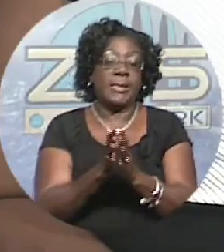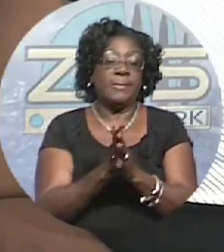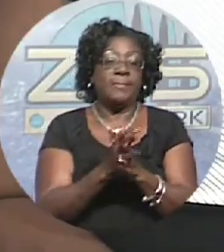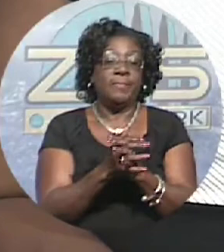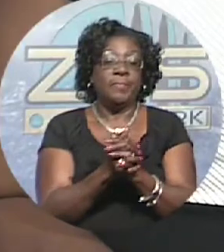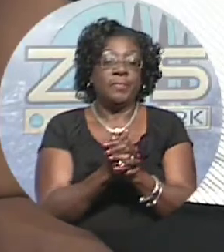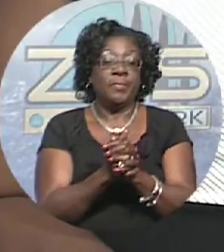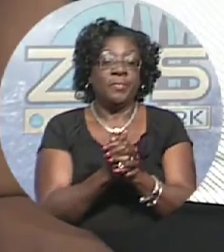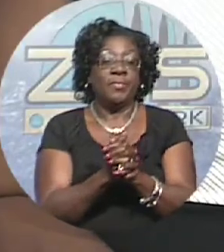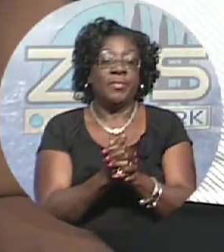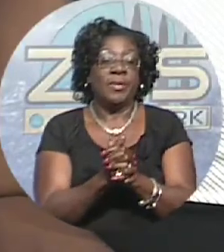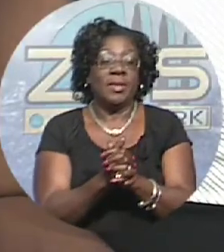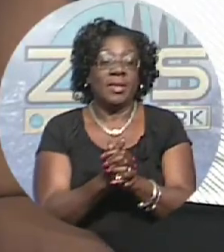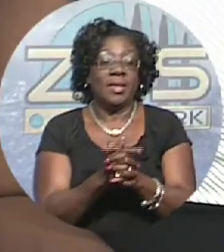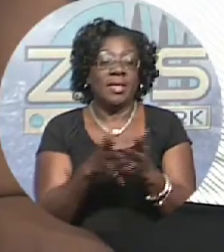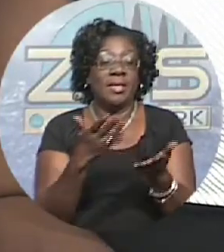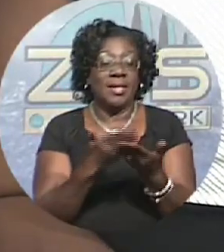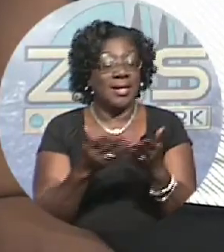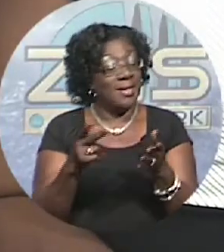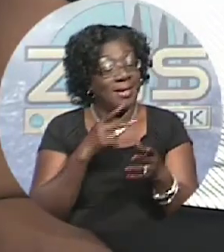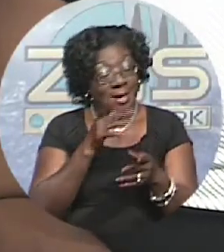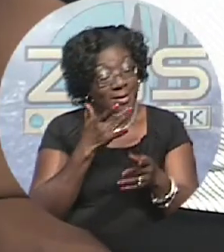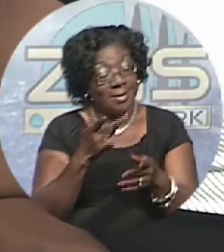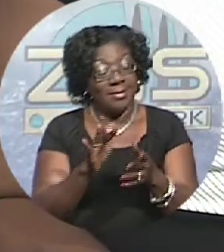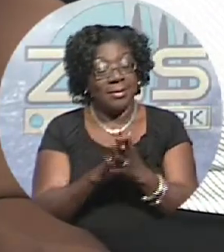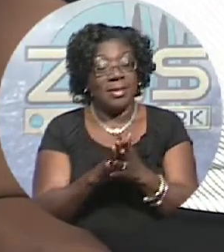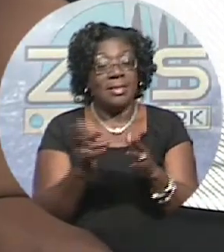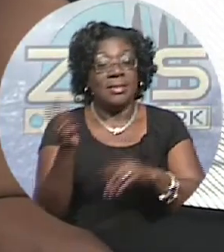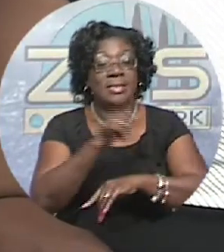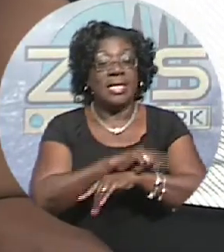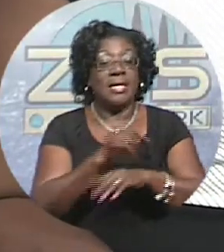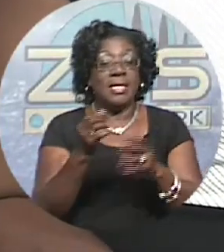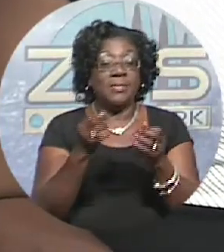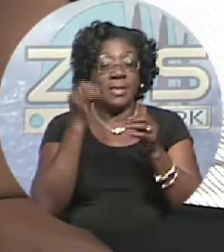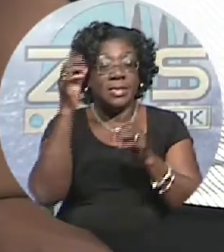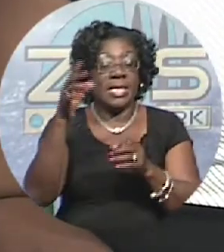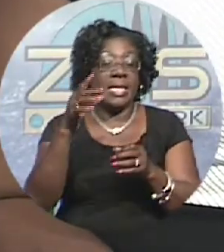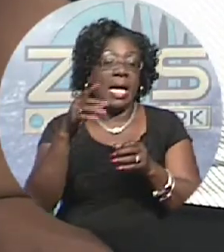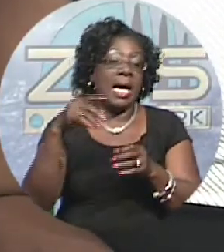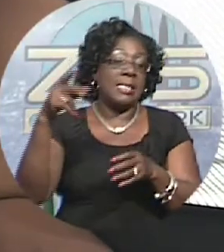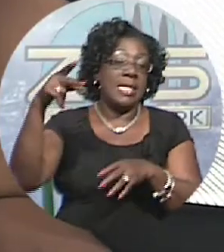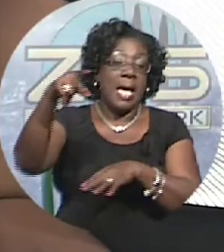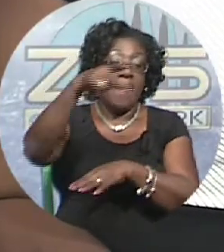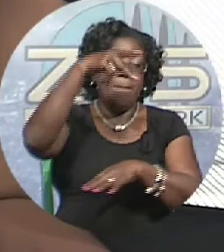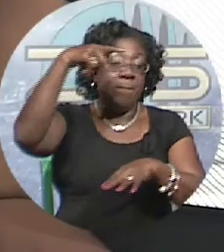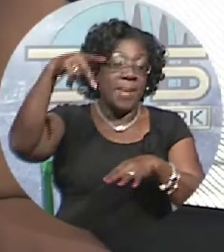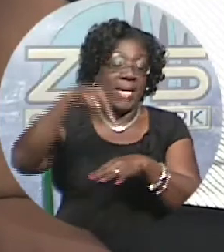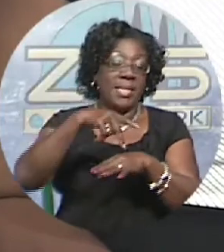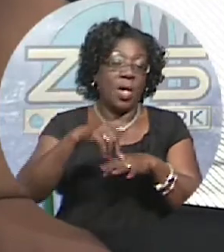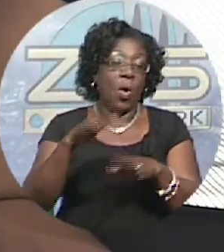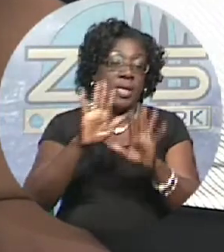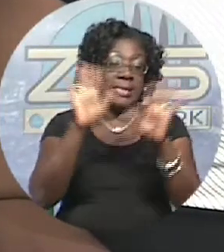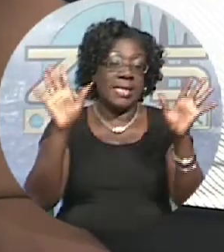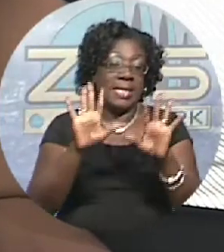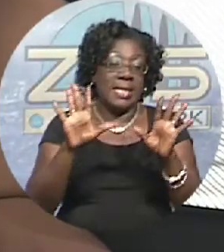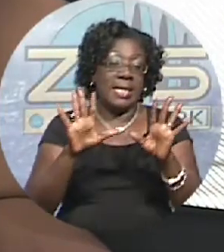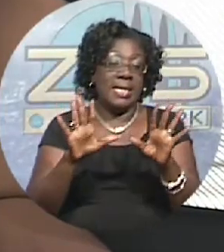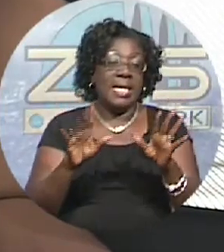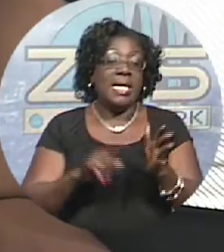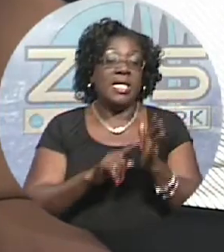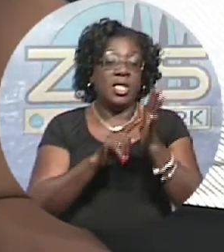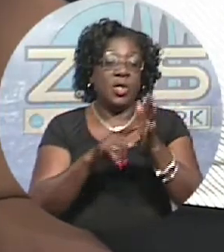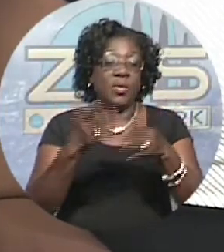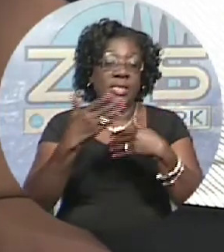all of those participating in that event tomorrow in South Andros. Well, today is being observed as Pentecost Sunday, and it marks the end of the Easter season on the